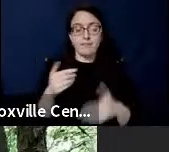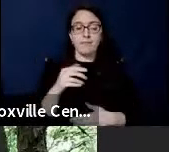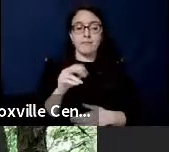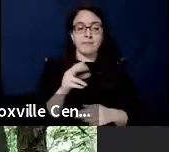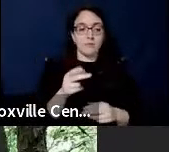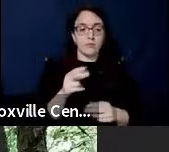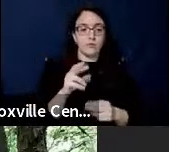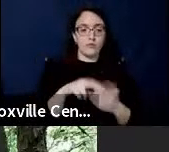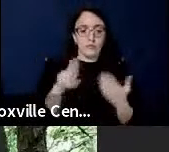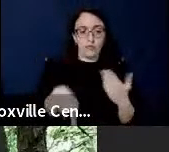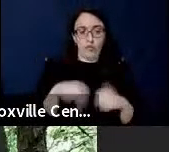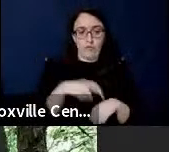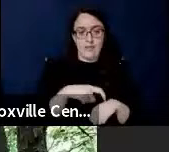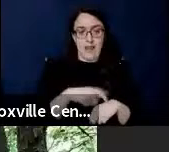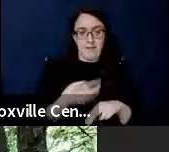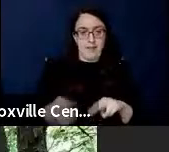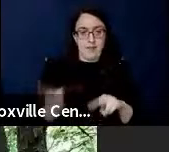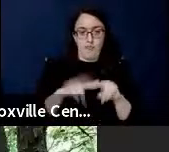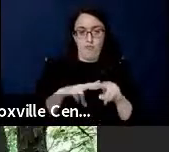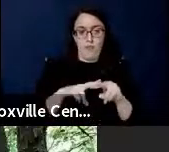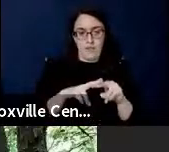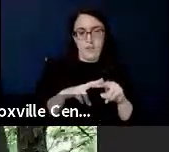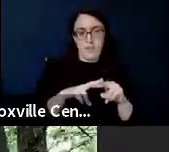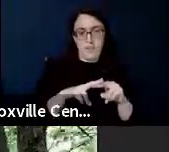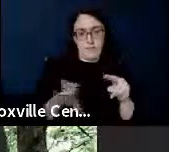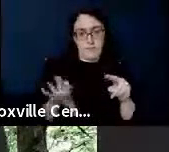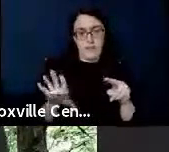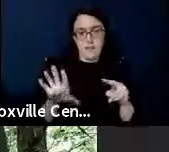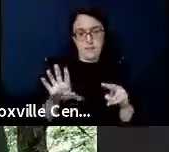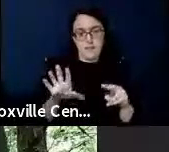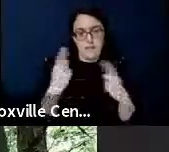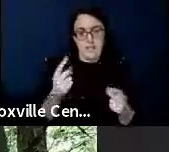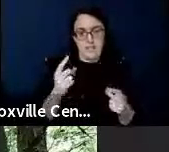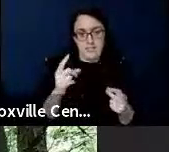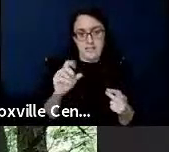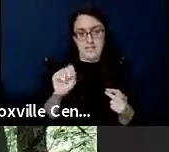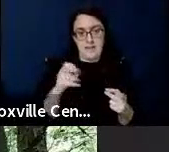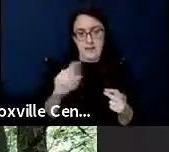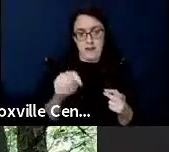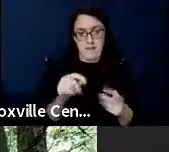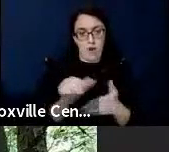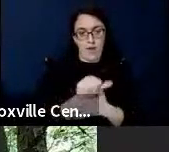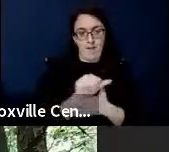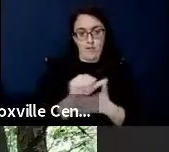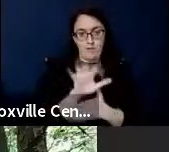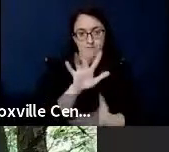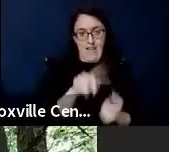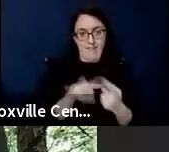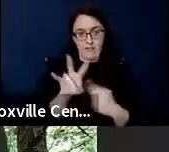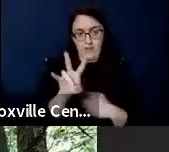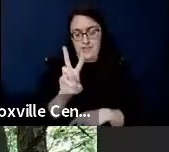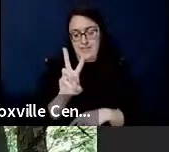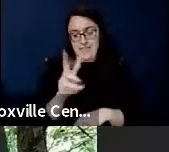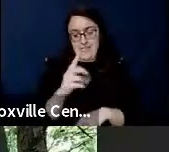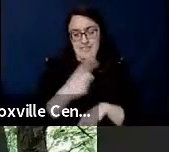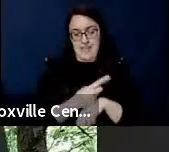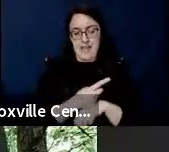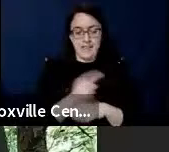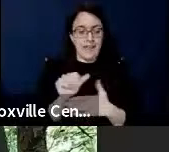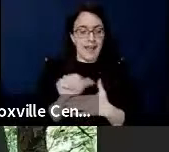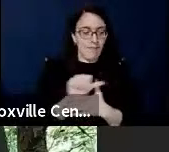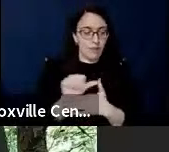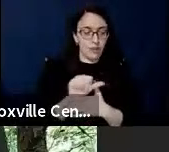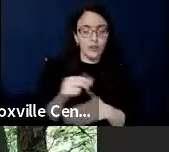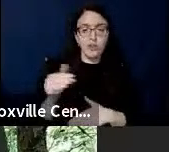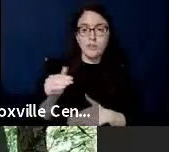beginning of September and is on average between 5 and 6 days. However, during this time period, it has been slightly higher and